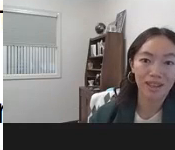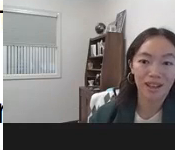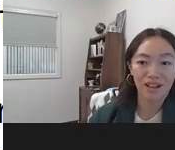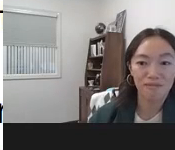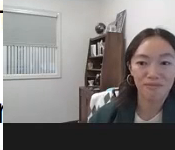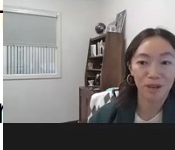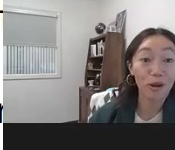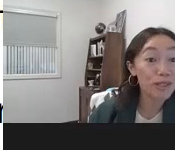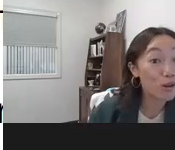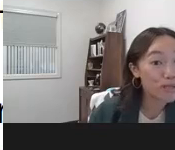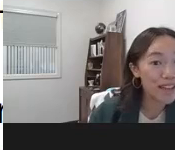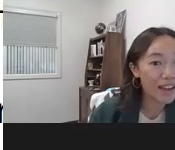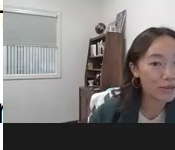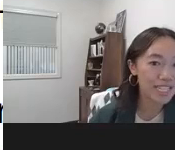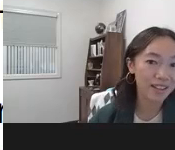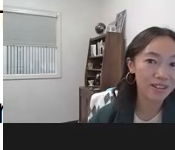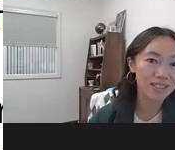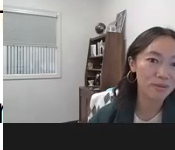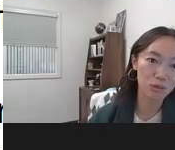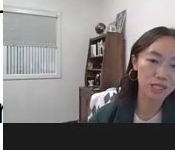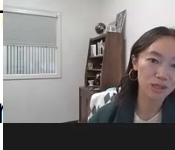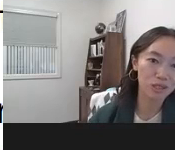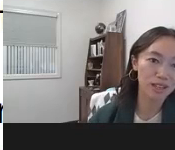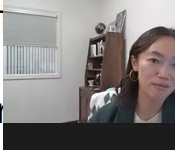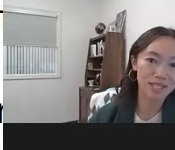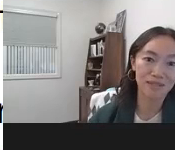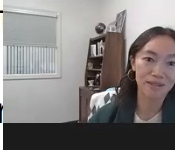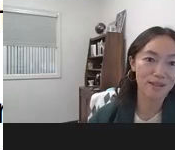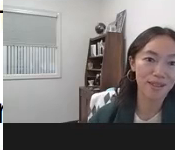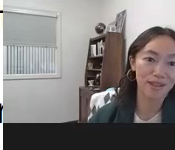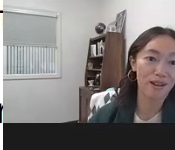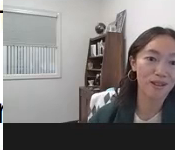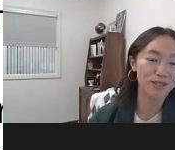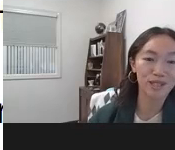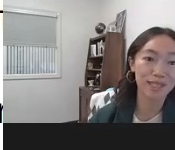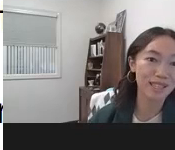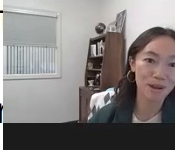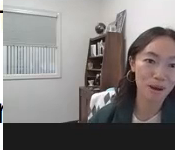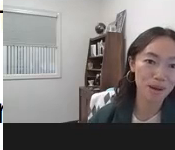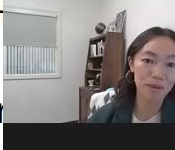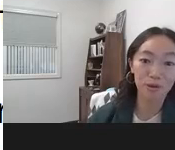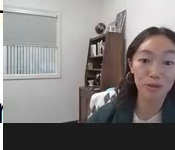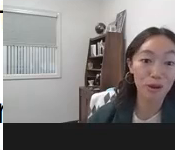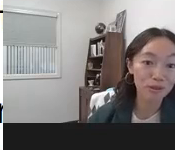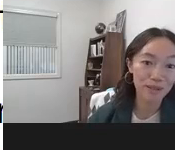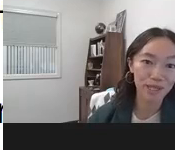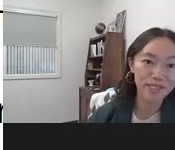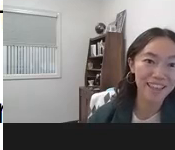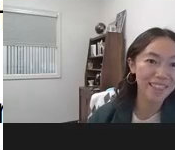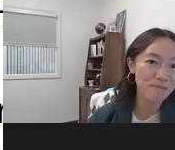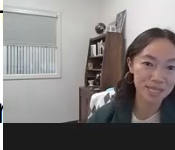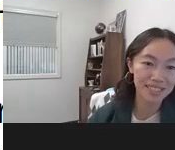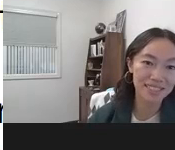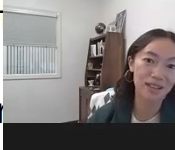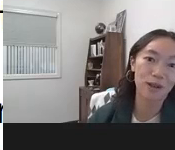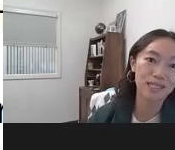program. We're always open to adding retailers. We do research to see whether or not there are, you know, ones that might pop up. If you all know of someone who's